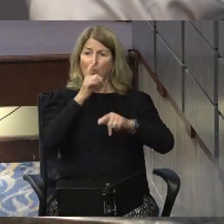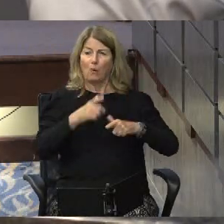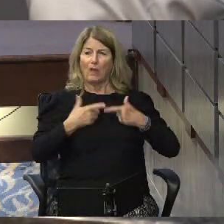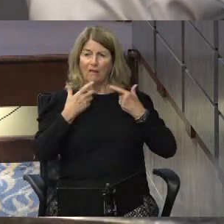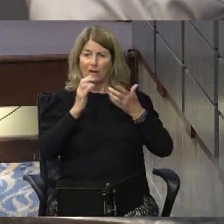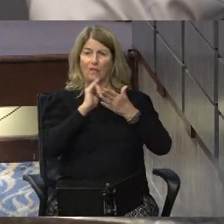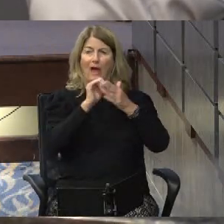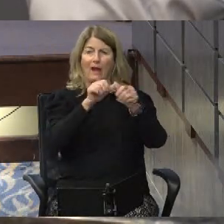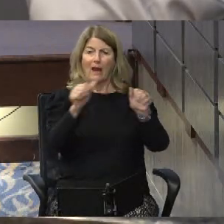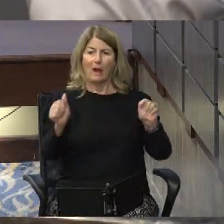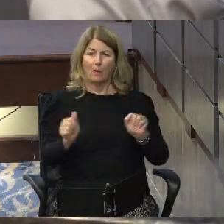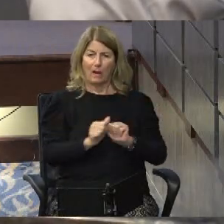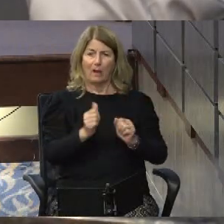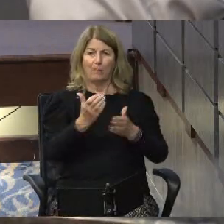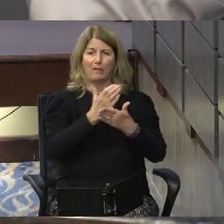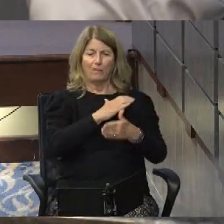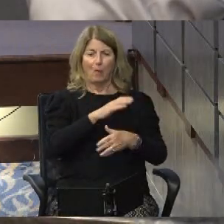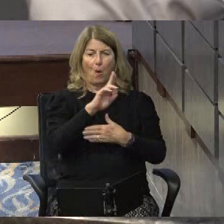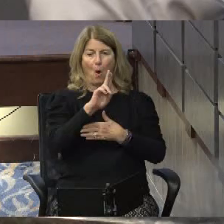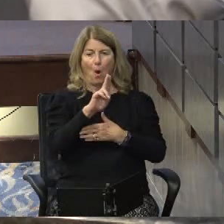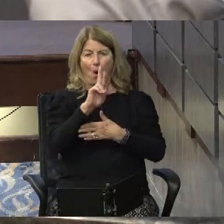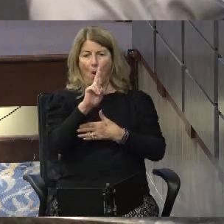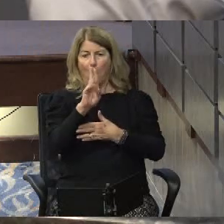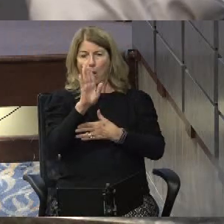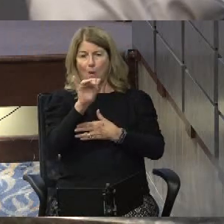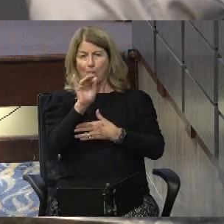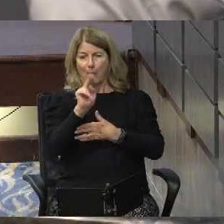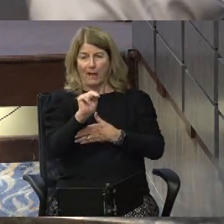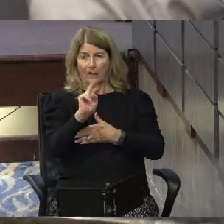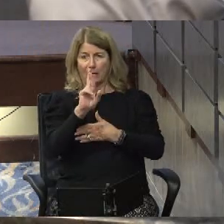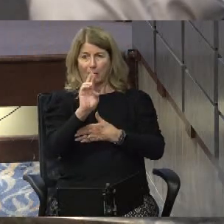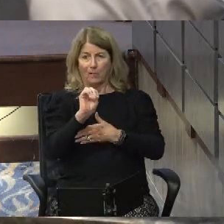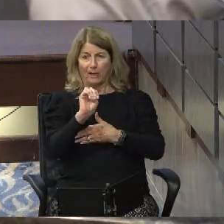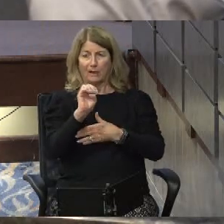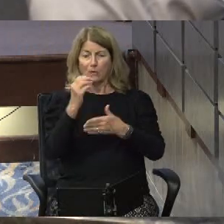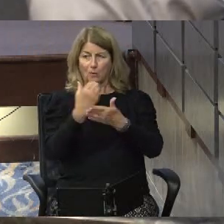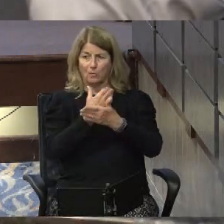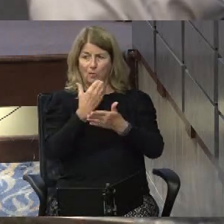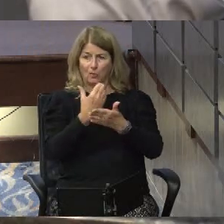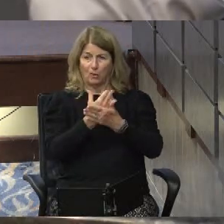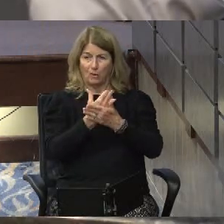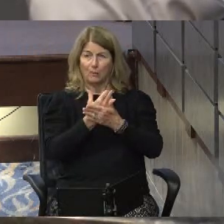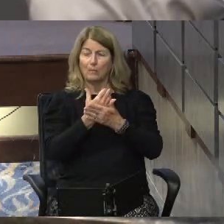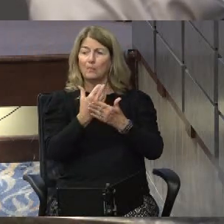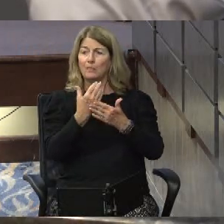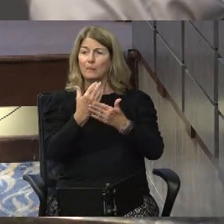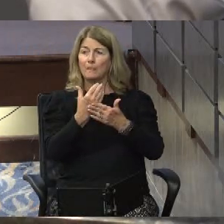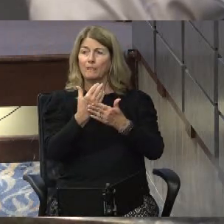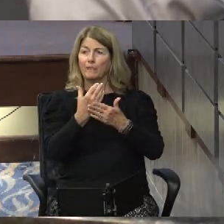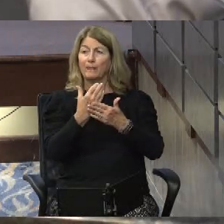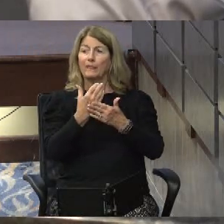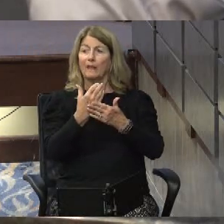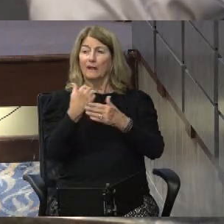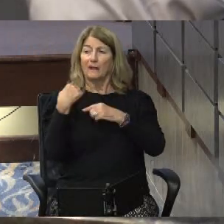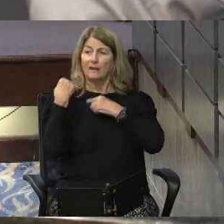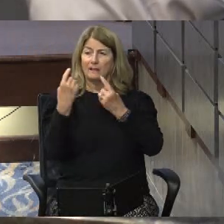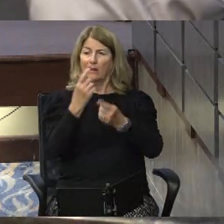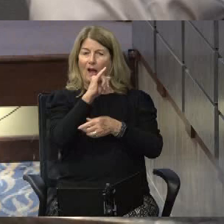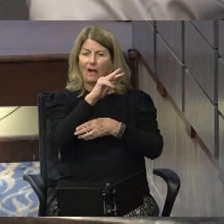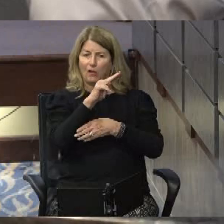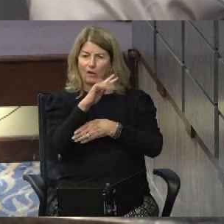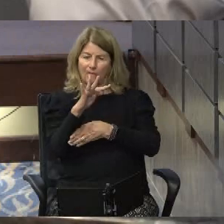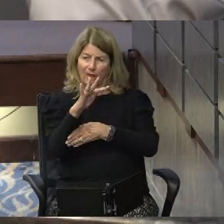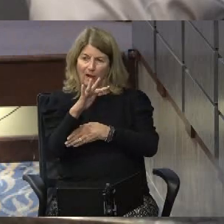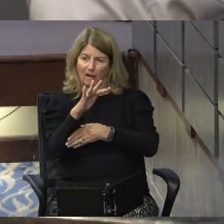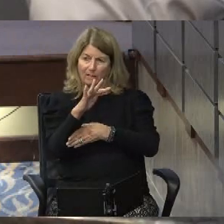before urban renewal and Highway 35, Interstate 35 broke us up. But that